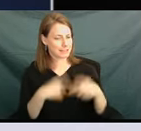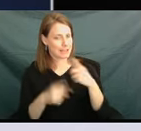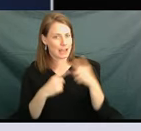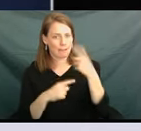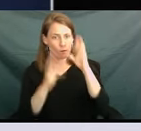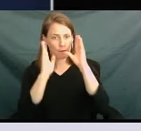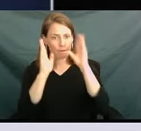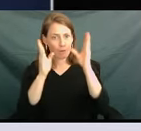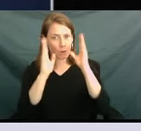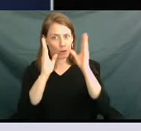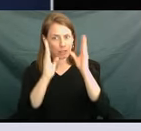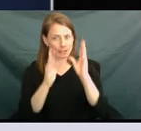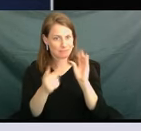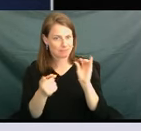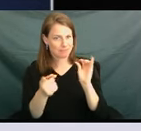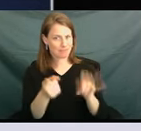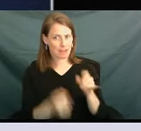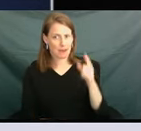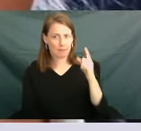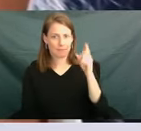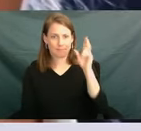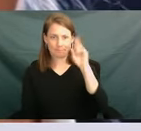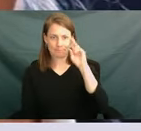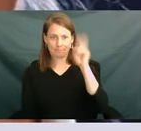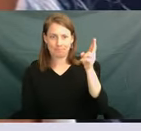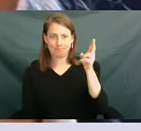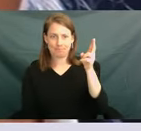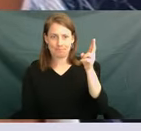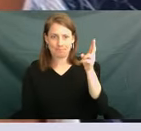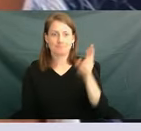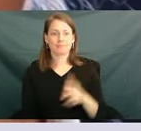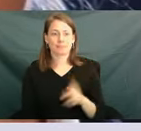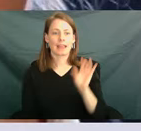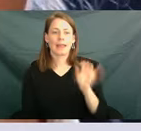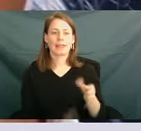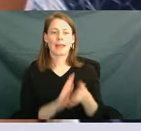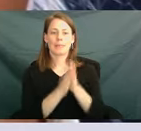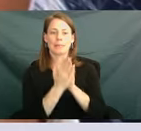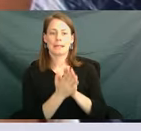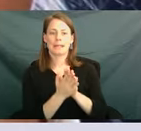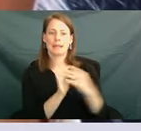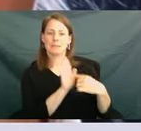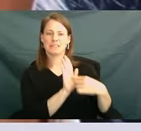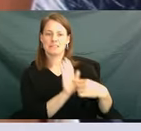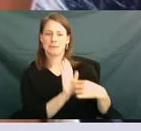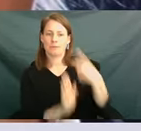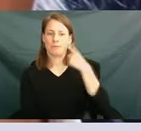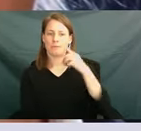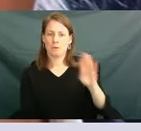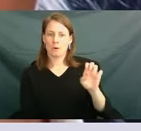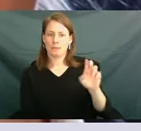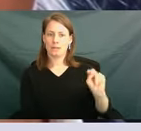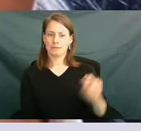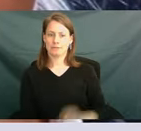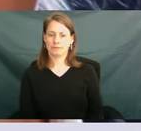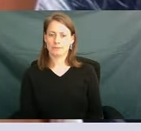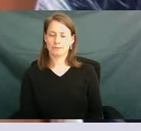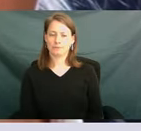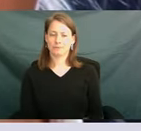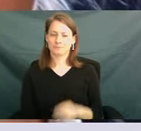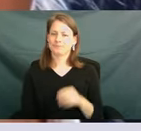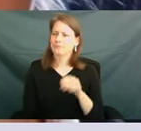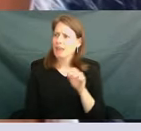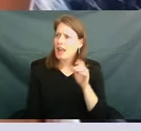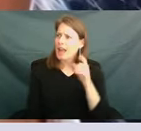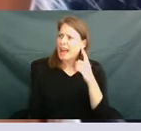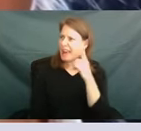the focus sign for Ben in class. I think it's been good for Ben because it's helped him with his work